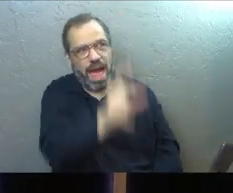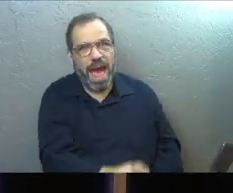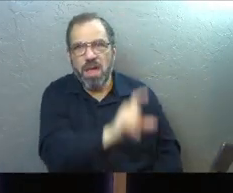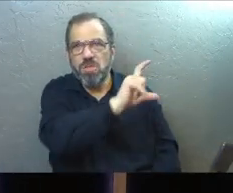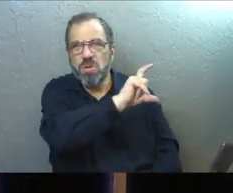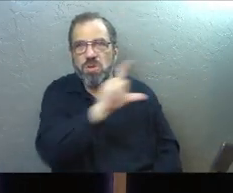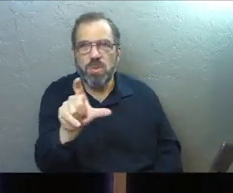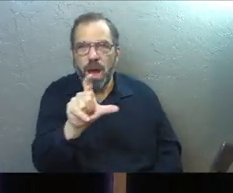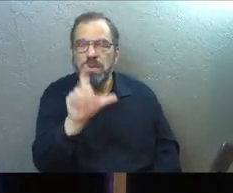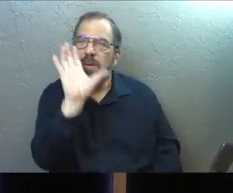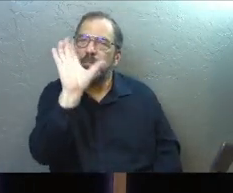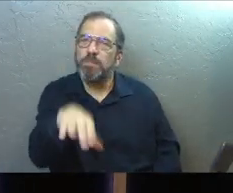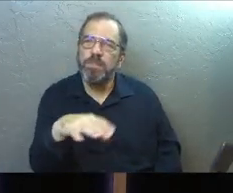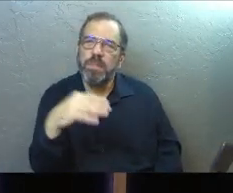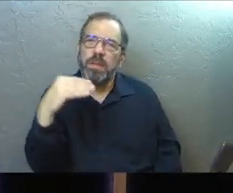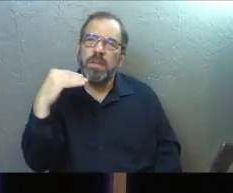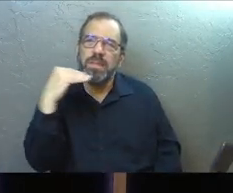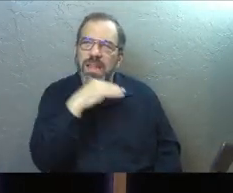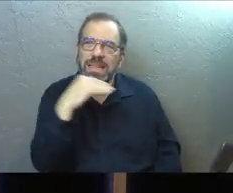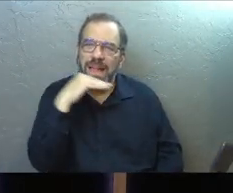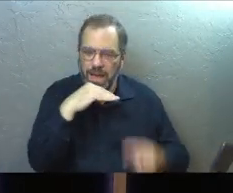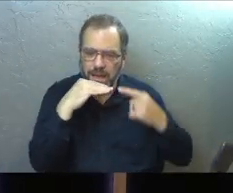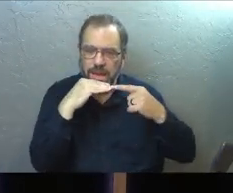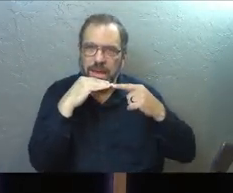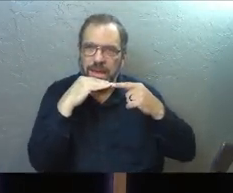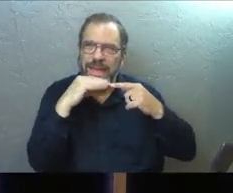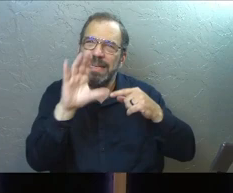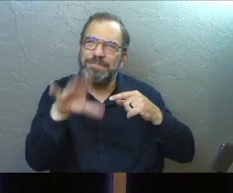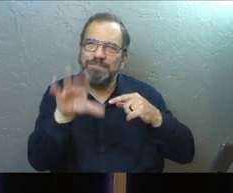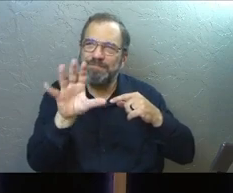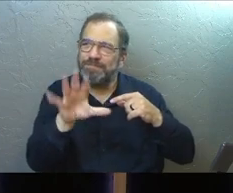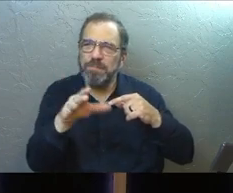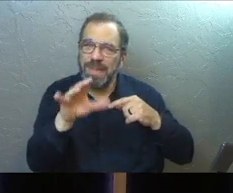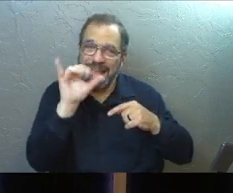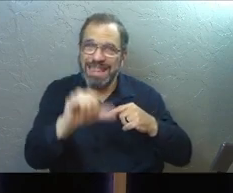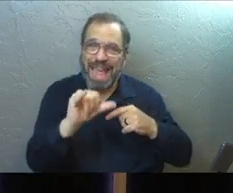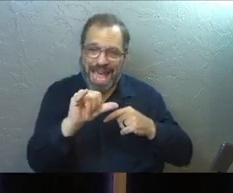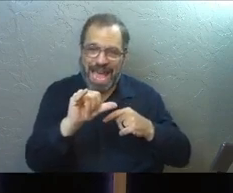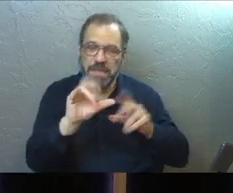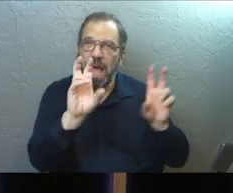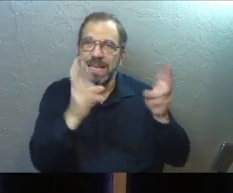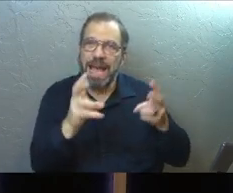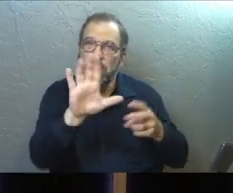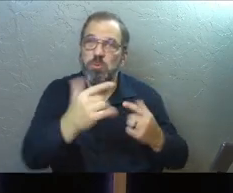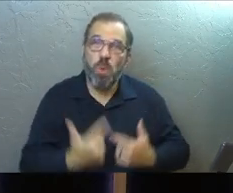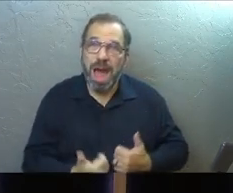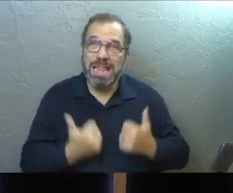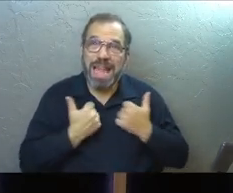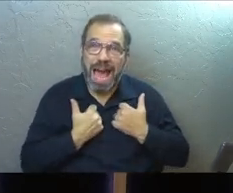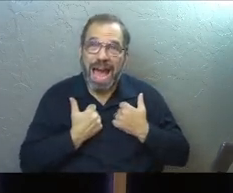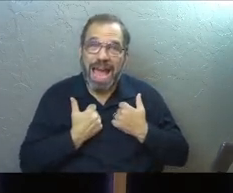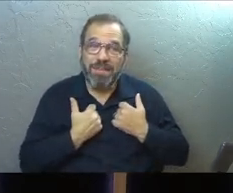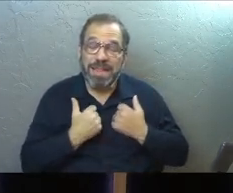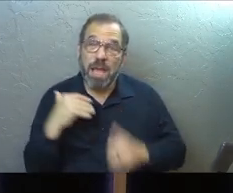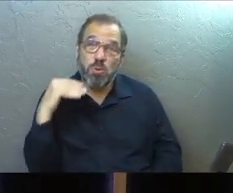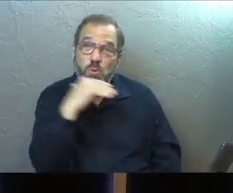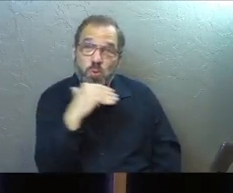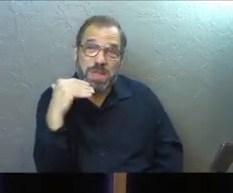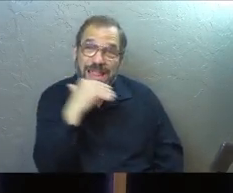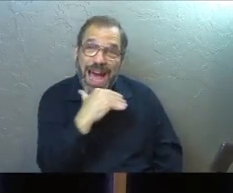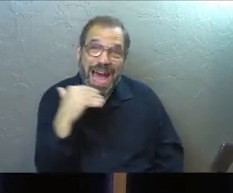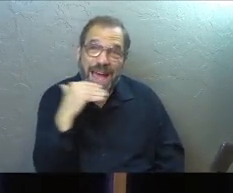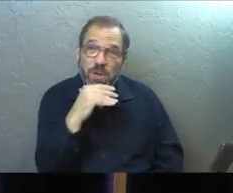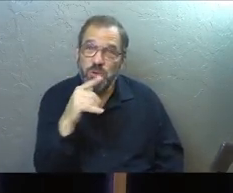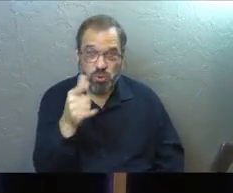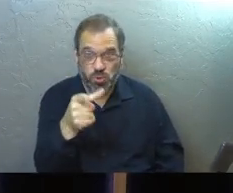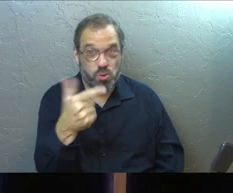when we're talking about the line, all I'm trying to do is I'm trying to go after those categories in your life where you're not being truthful, because you've all